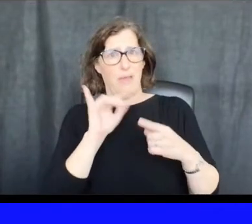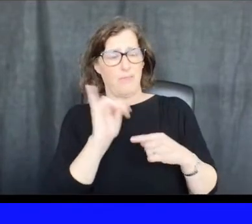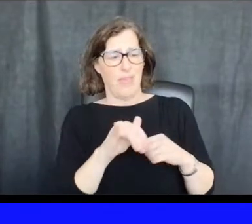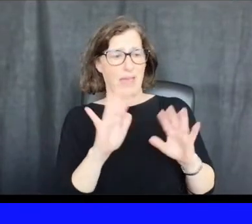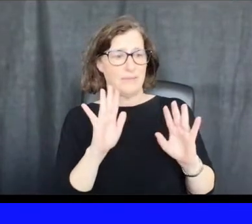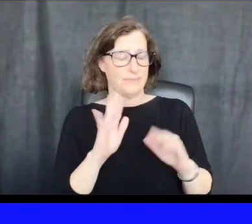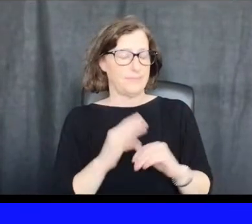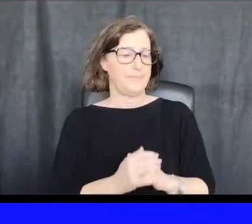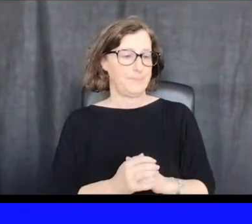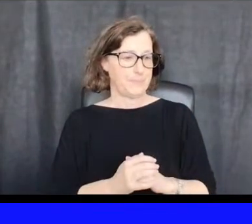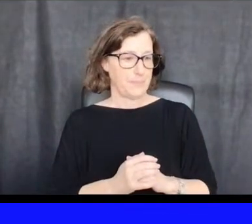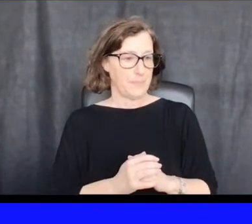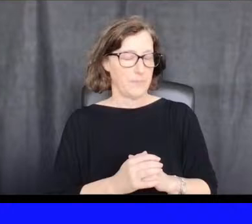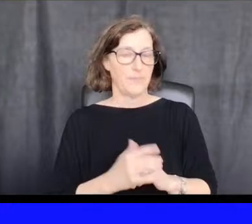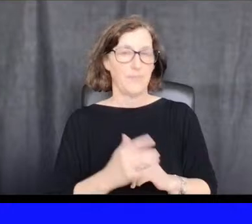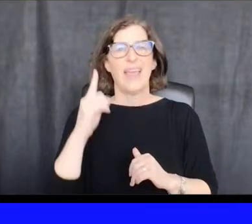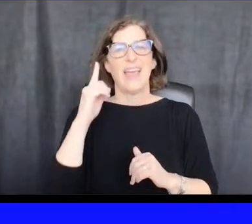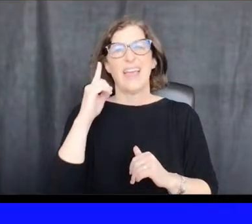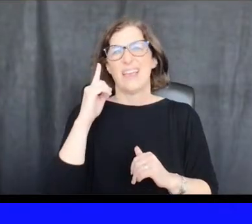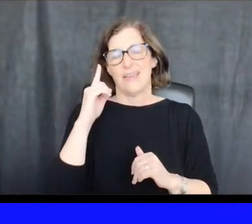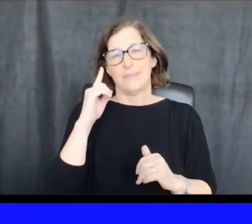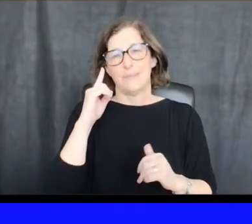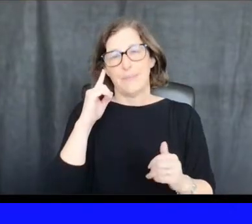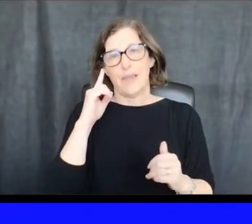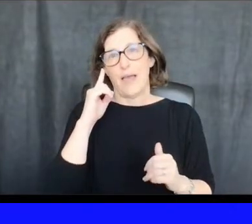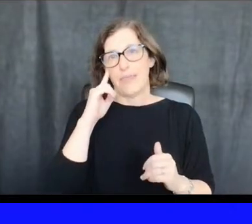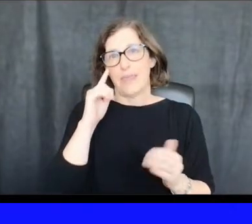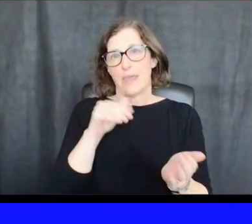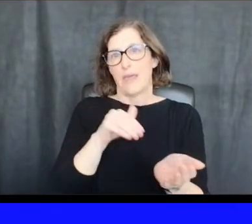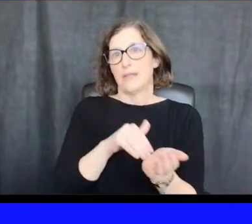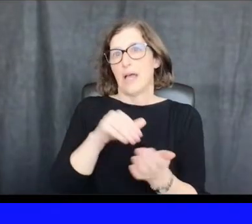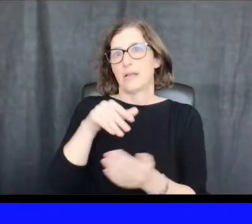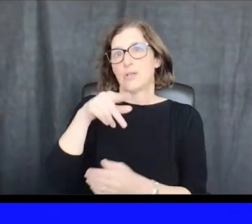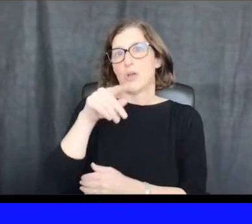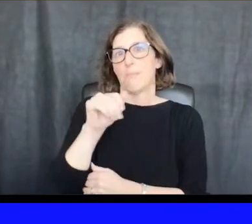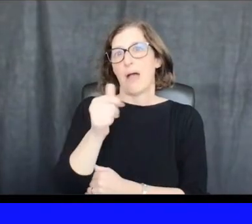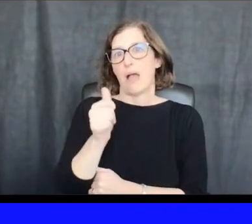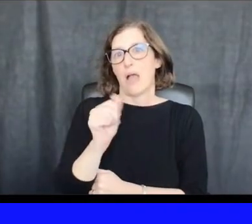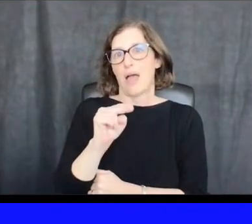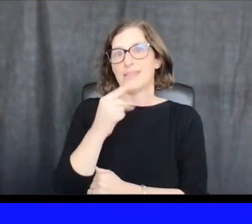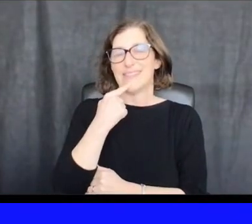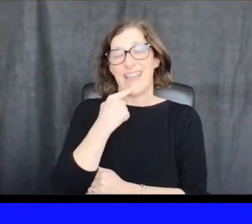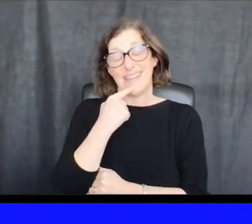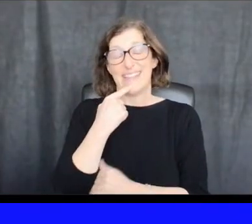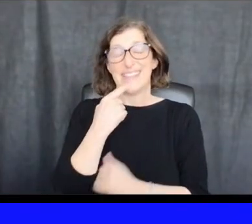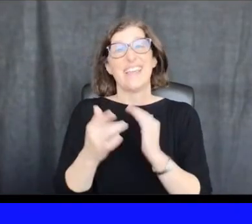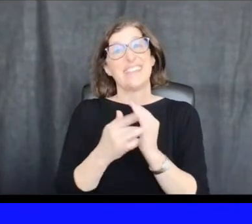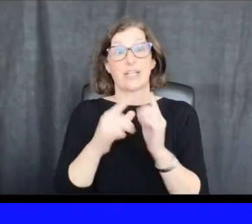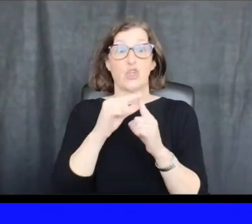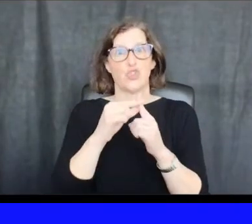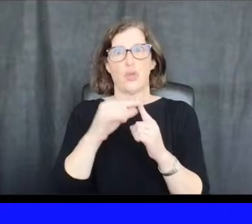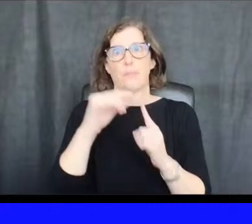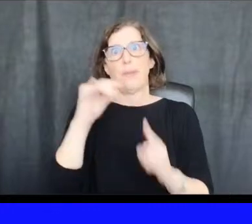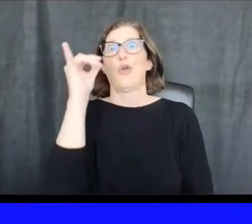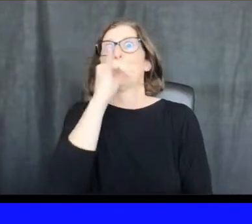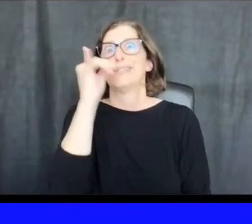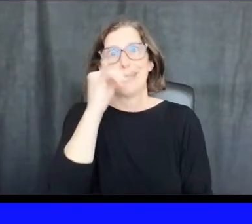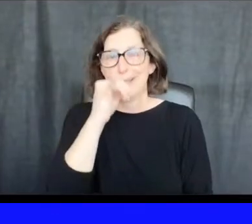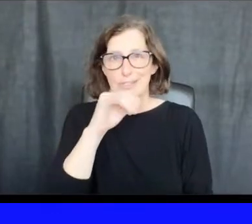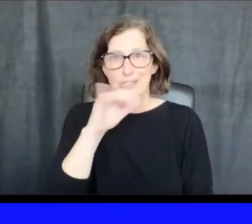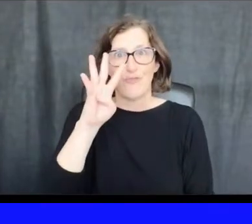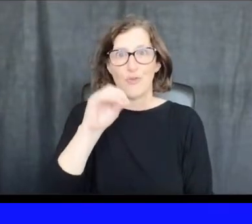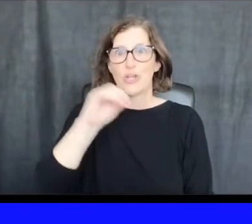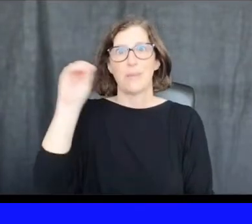issues, and chronic conditions that require more intensive ongoing care. CMS has heard this complaint